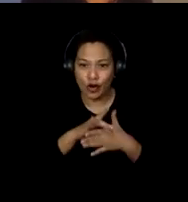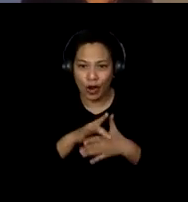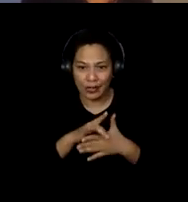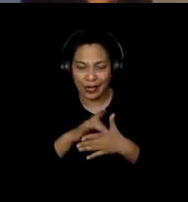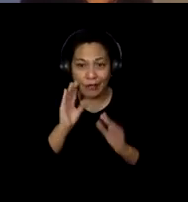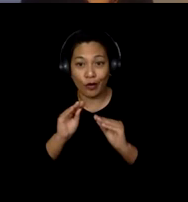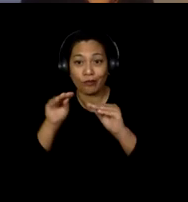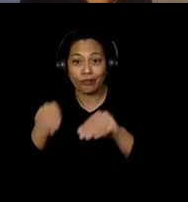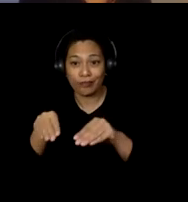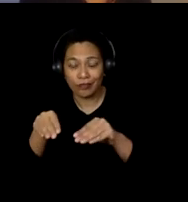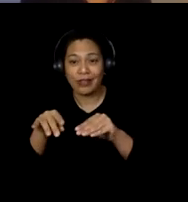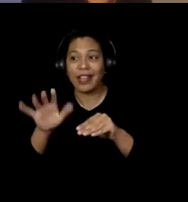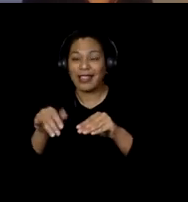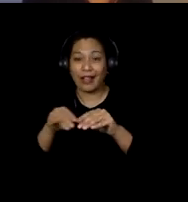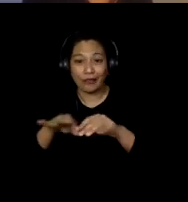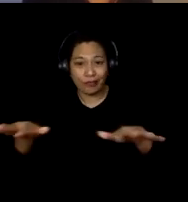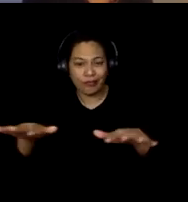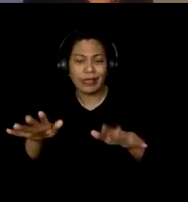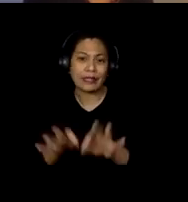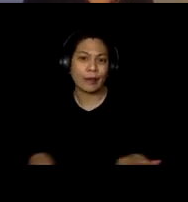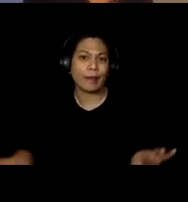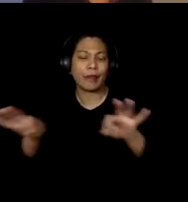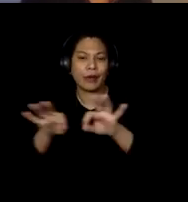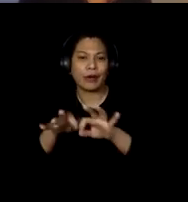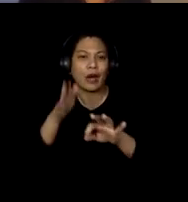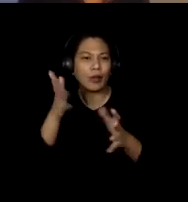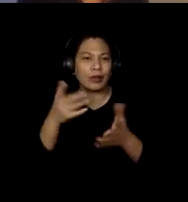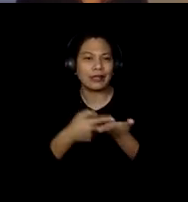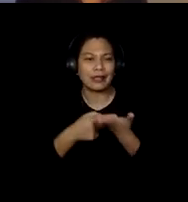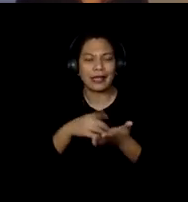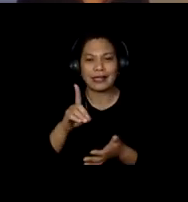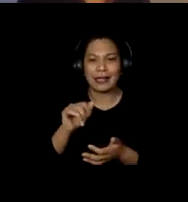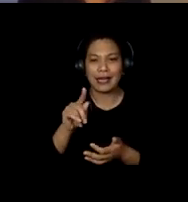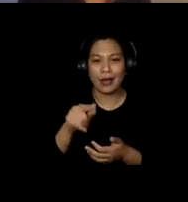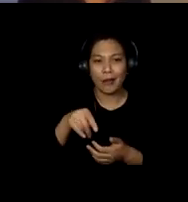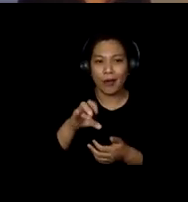important. I want to talk about data ports and content aggregators and the role they're going to play.